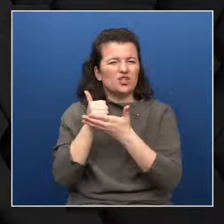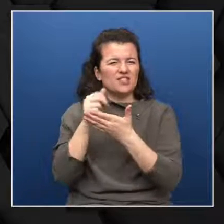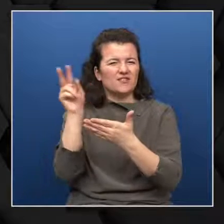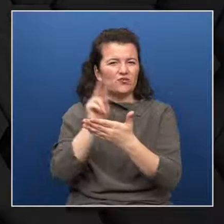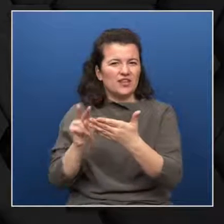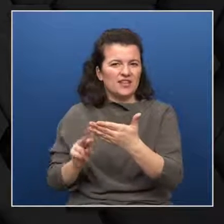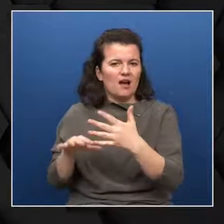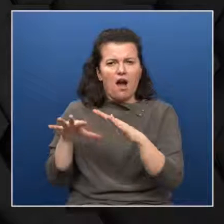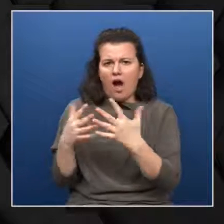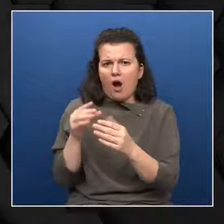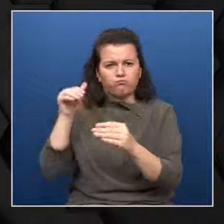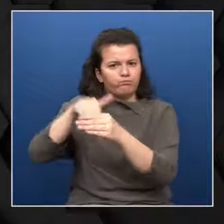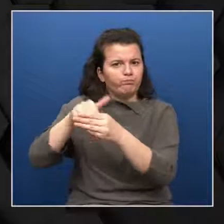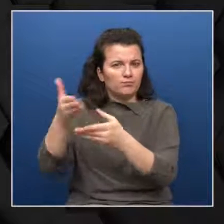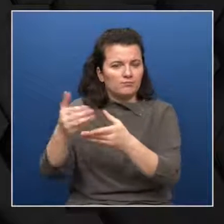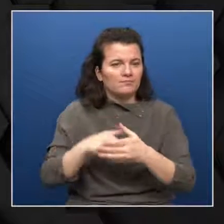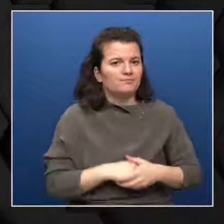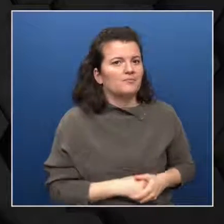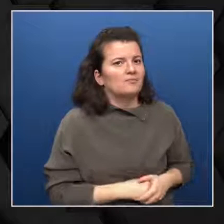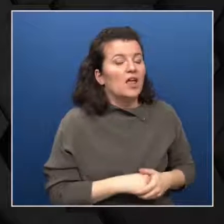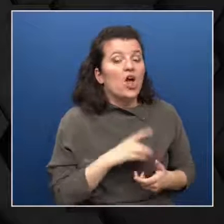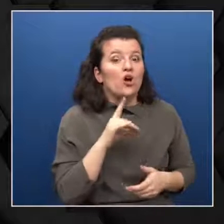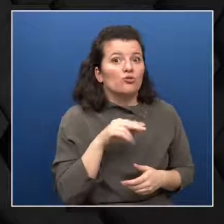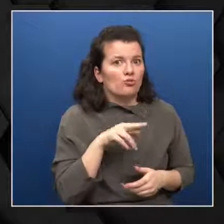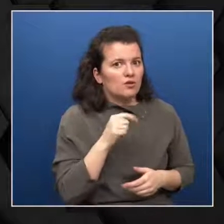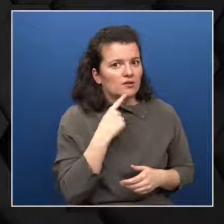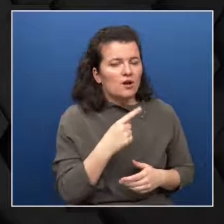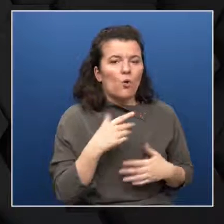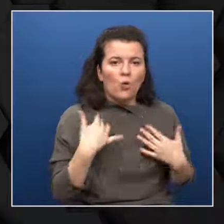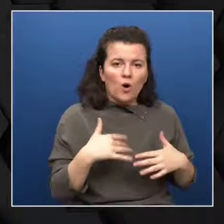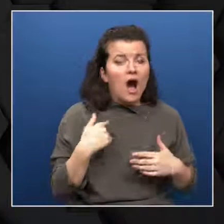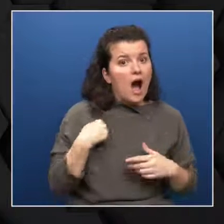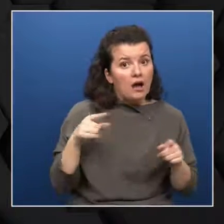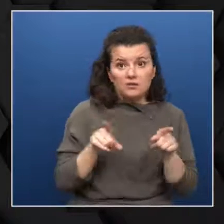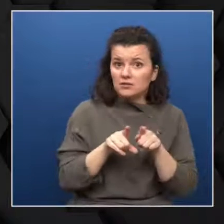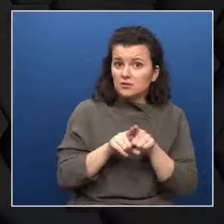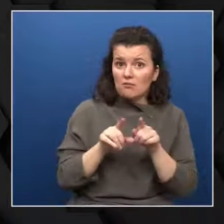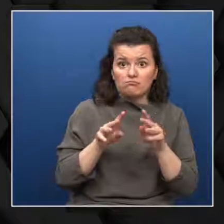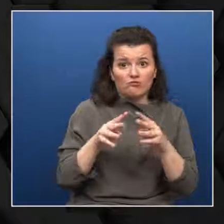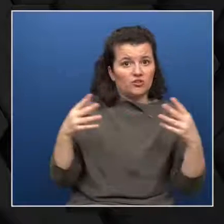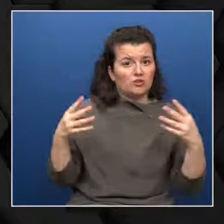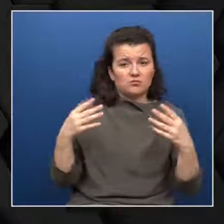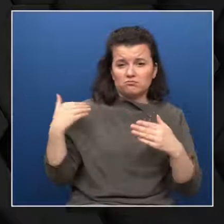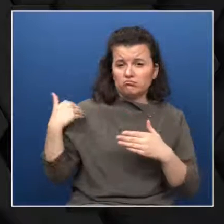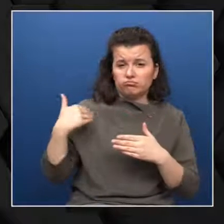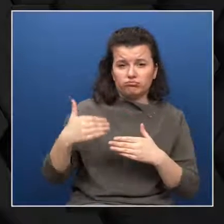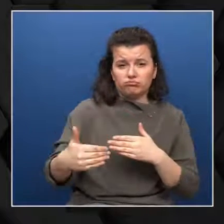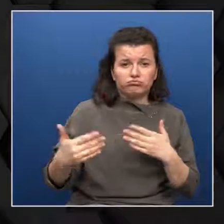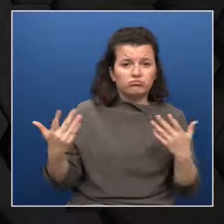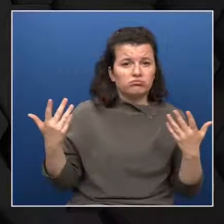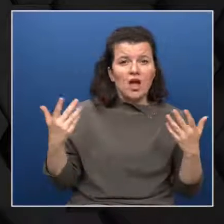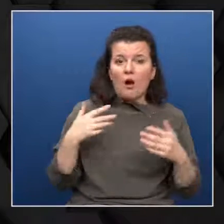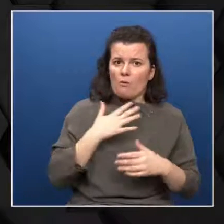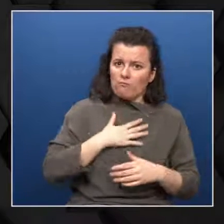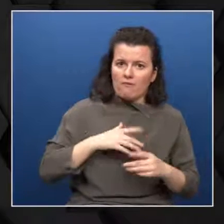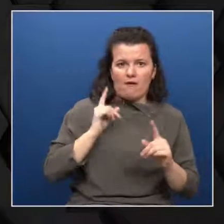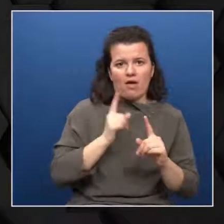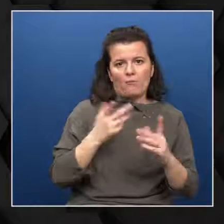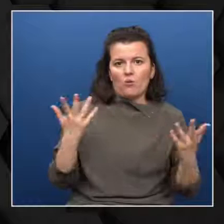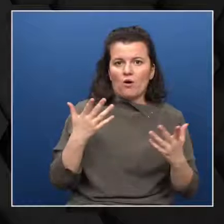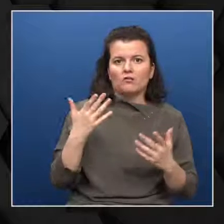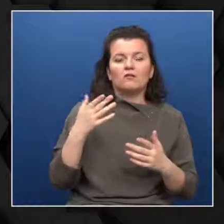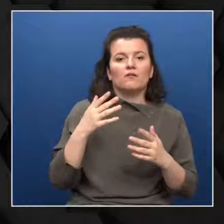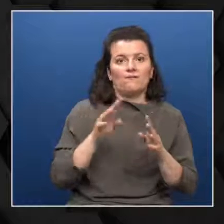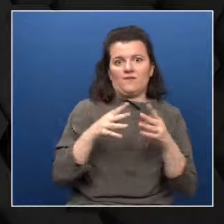about accessibilityinsights.io. I use the Windows app all the time for making sure Windows apps are accessible. But I didn't know about this